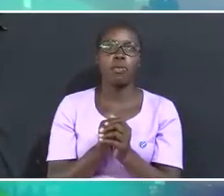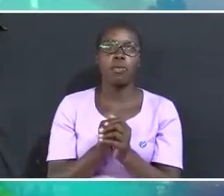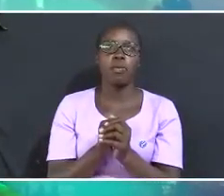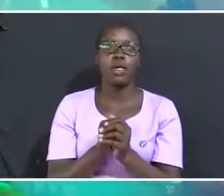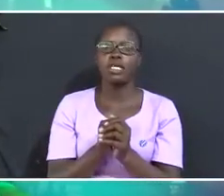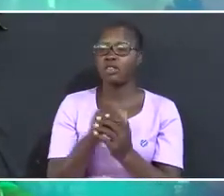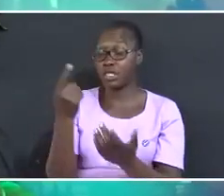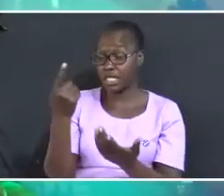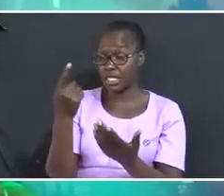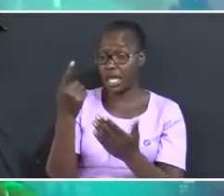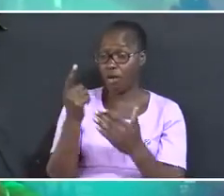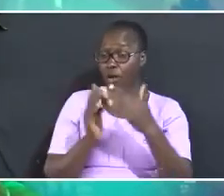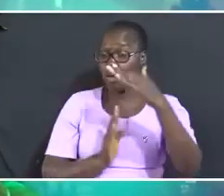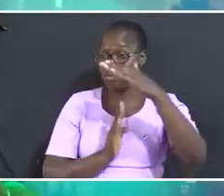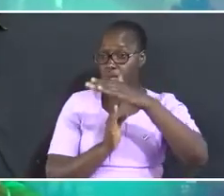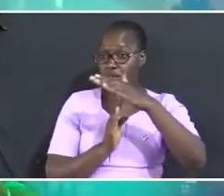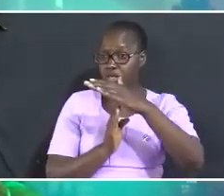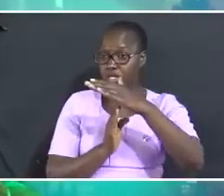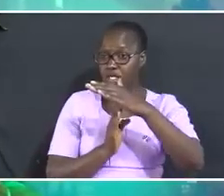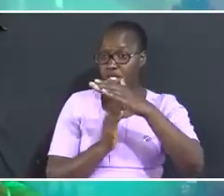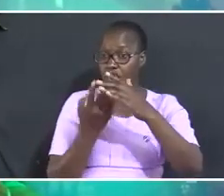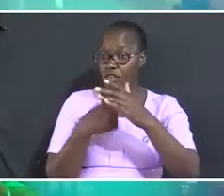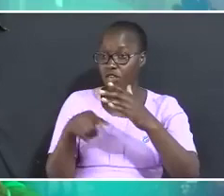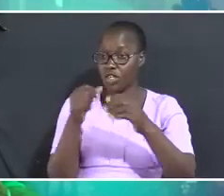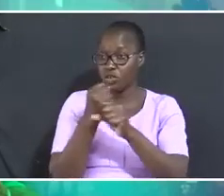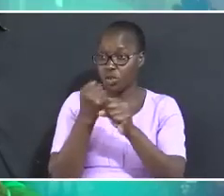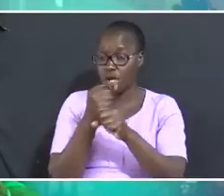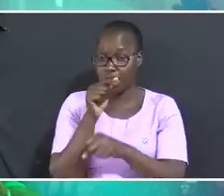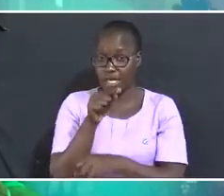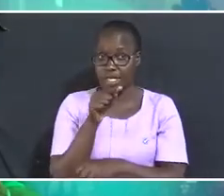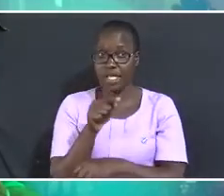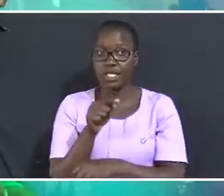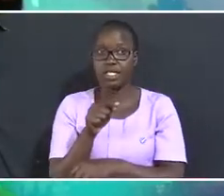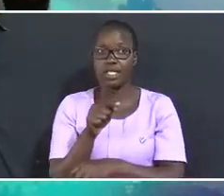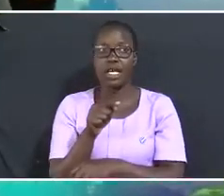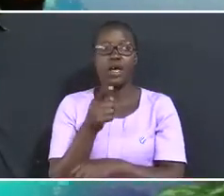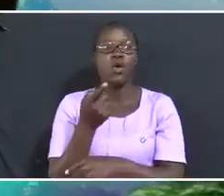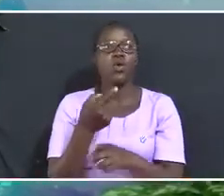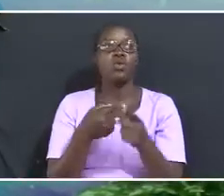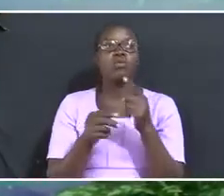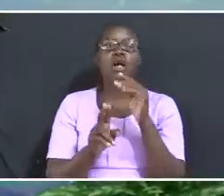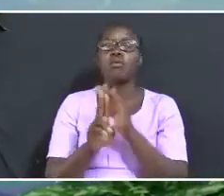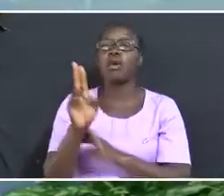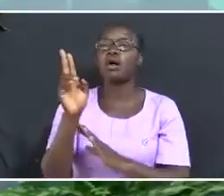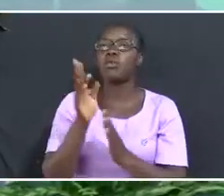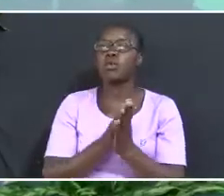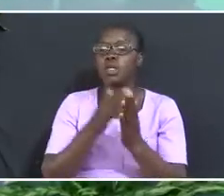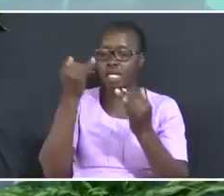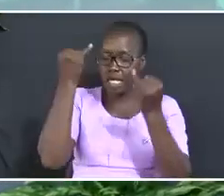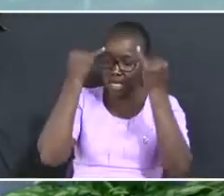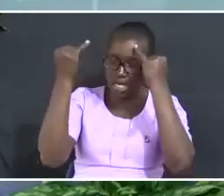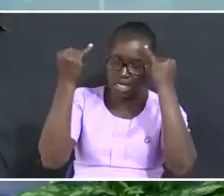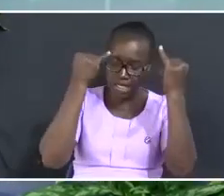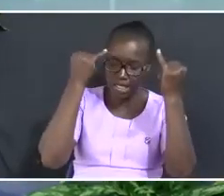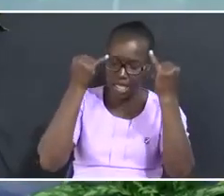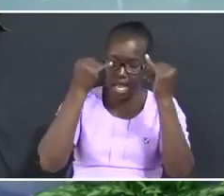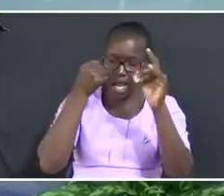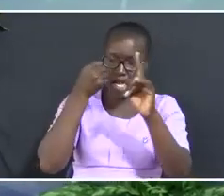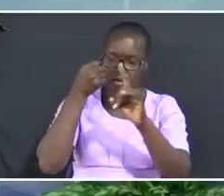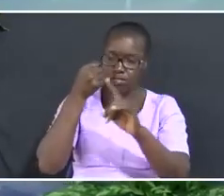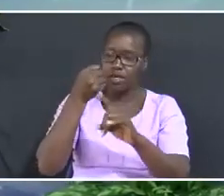it is. So for us to do that, we have come up with a yearly